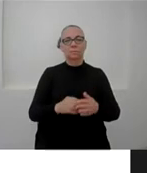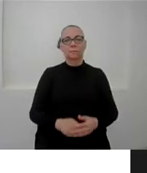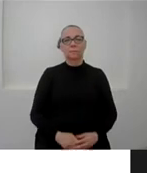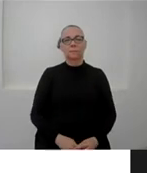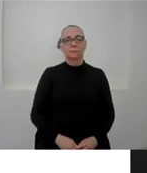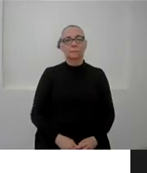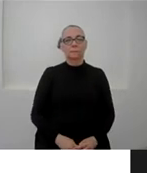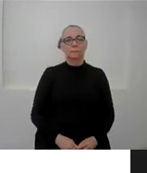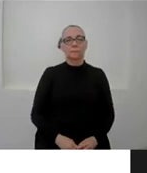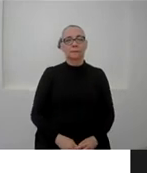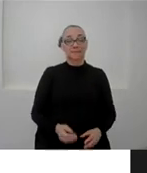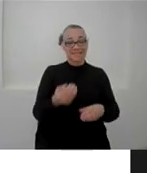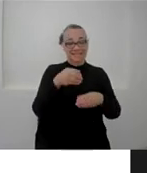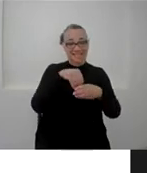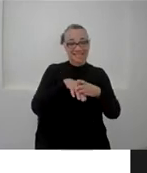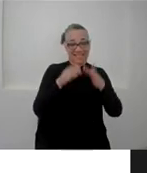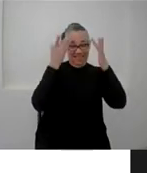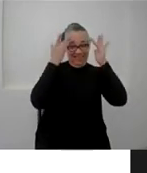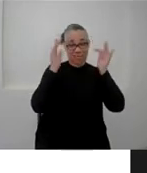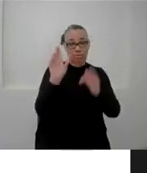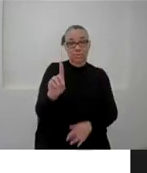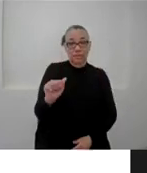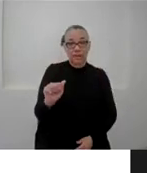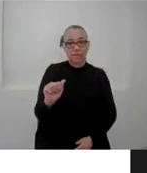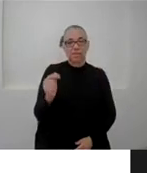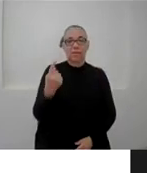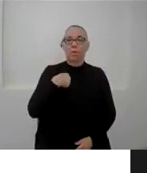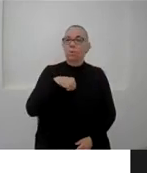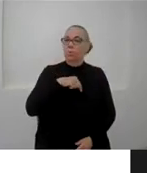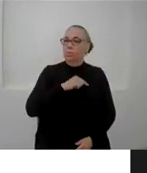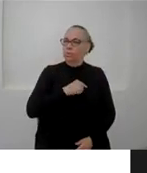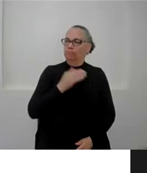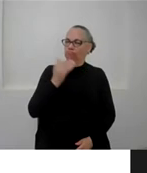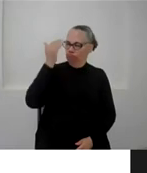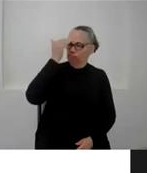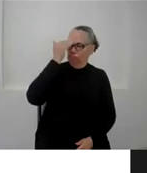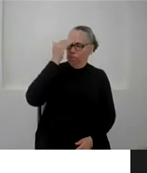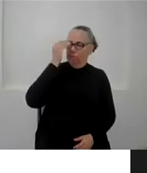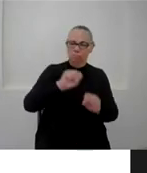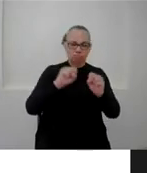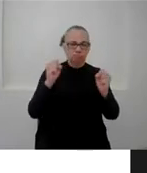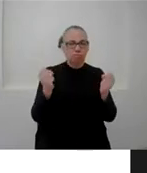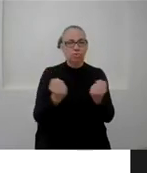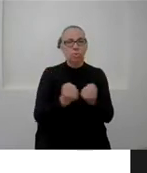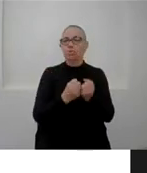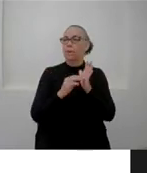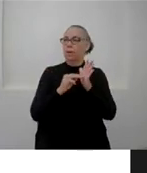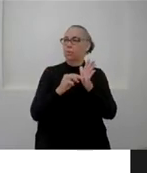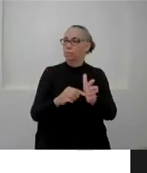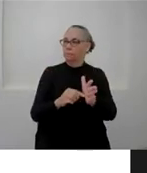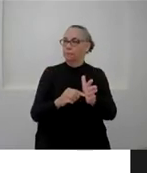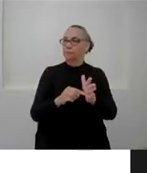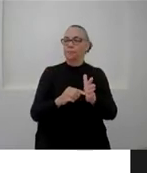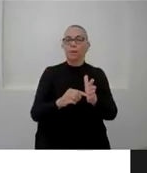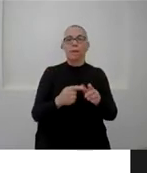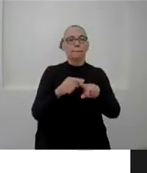Within the field of intellectual disabilities, we are very familiar with the social model, but within